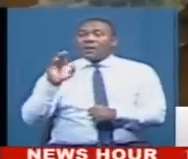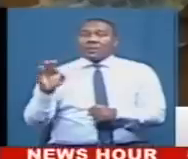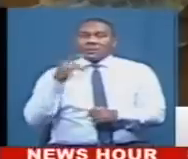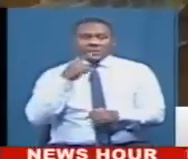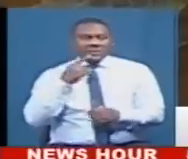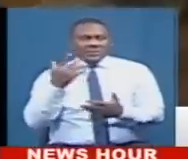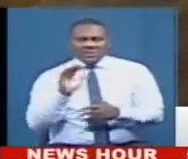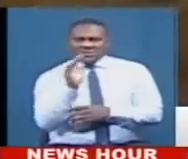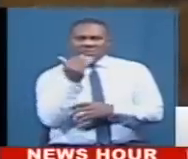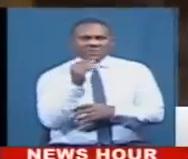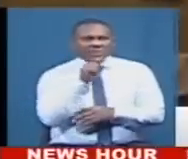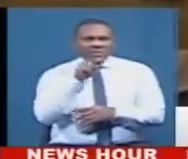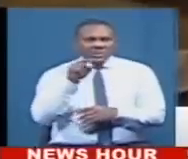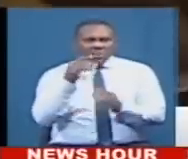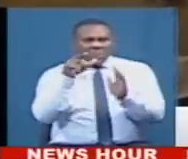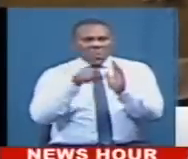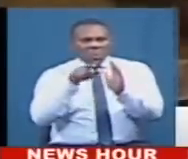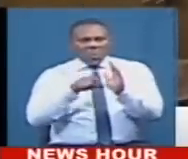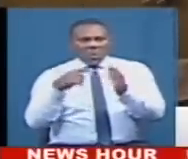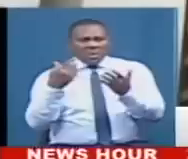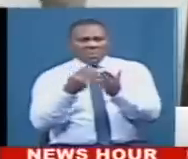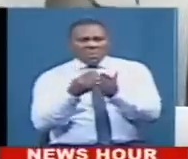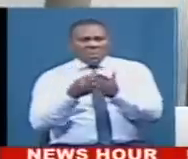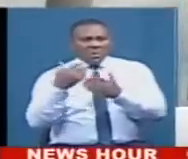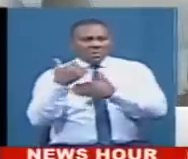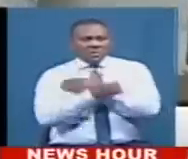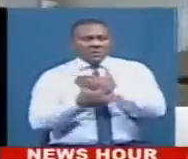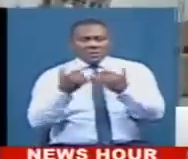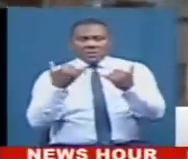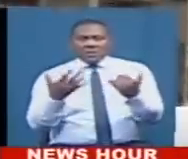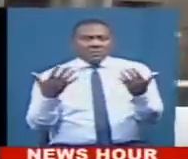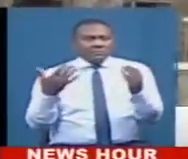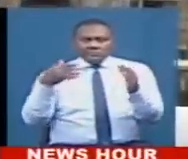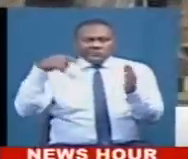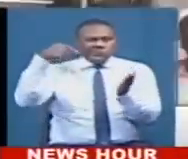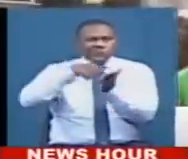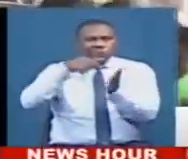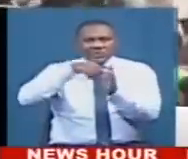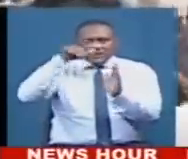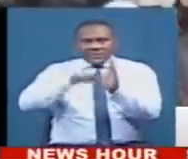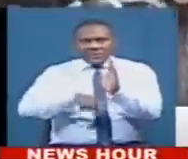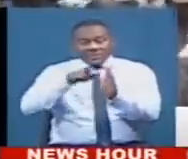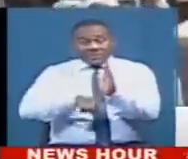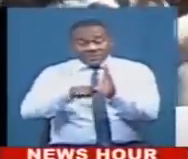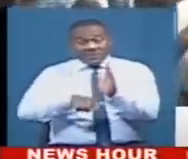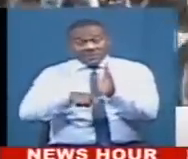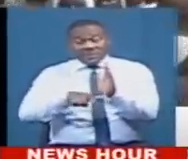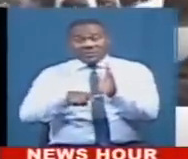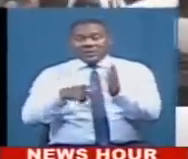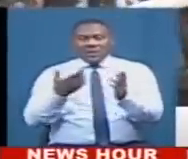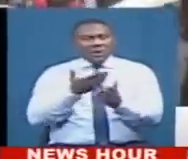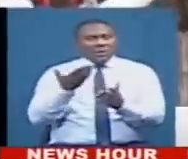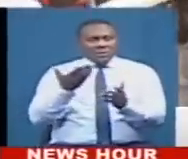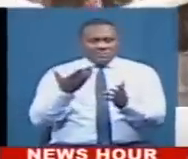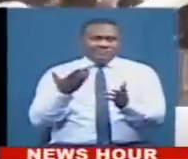says 15 of the region's 35 low-income countries are now rated to be in debt distress or at